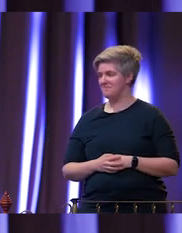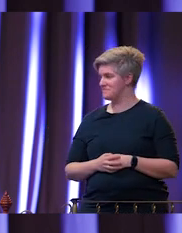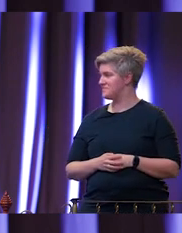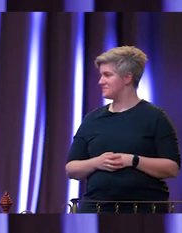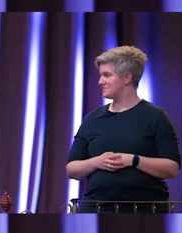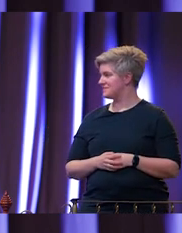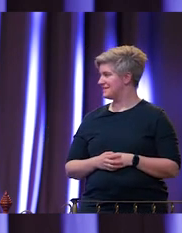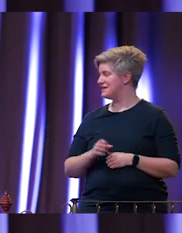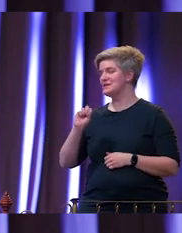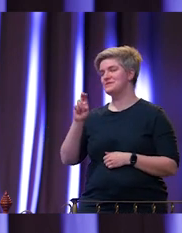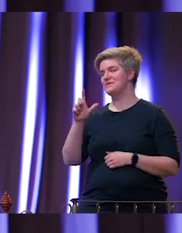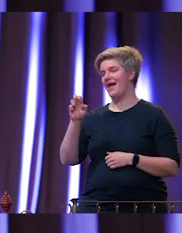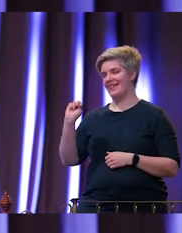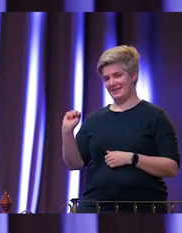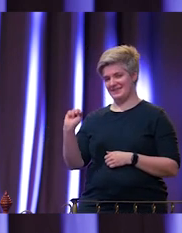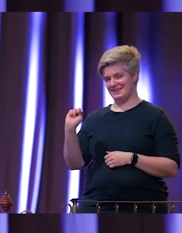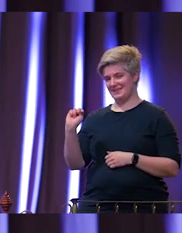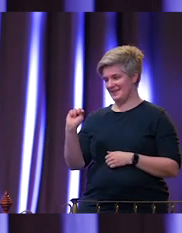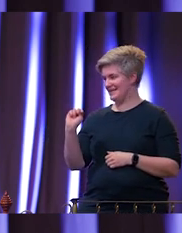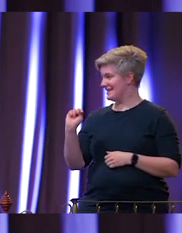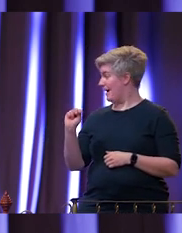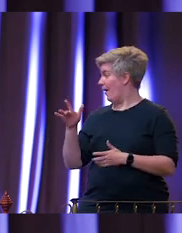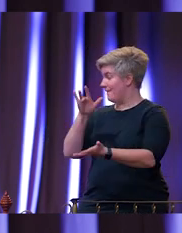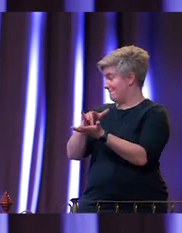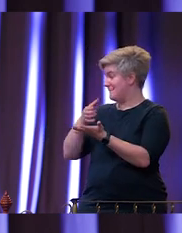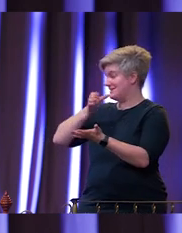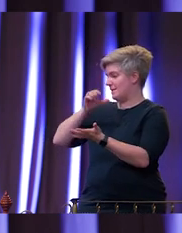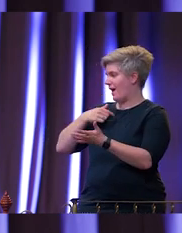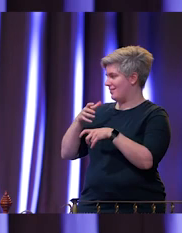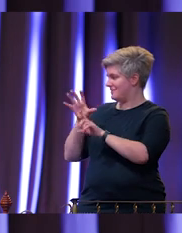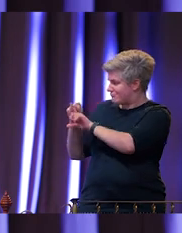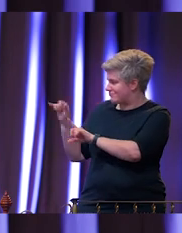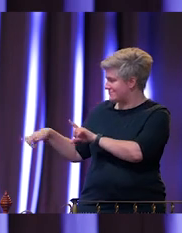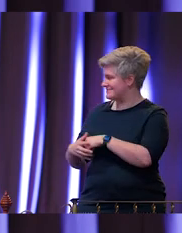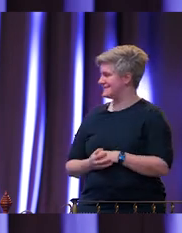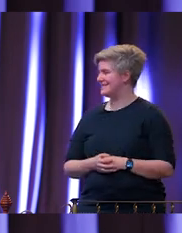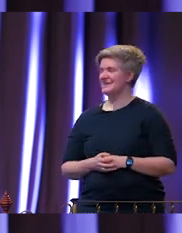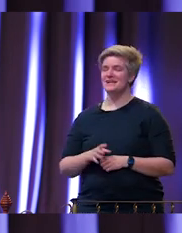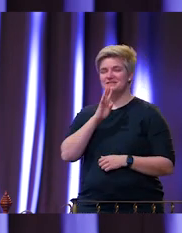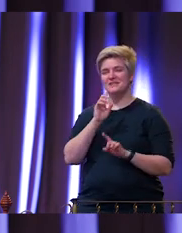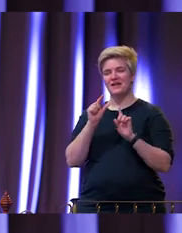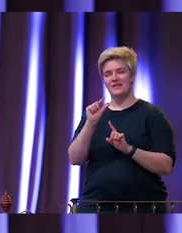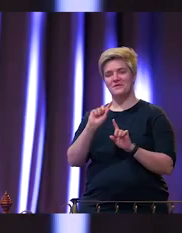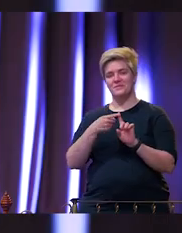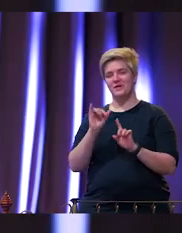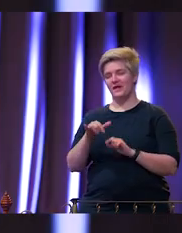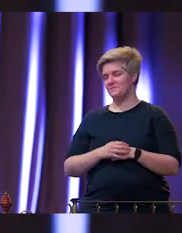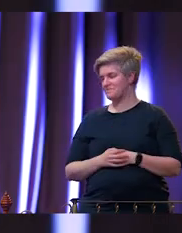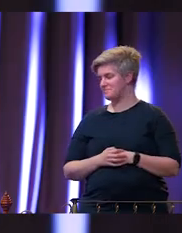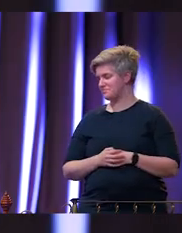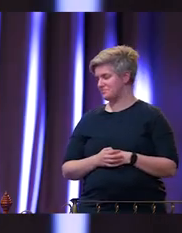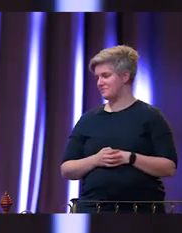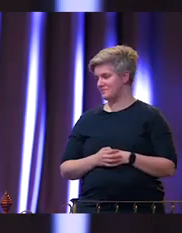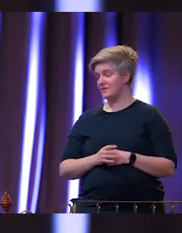Suellen, you want to talk? Yeah, let me get you mid-sip. That's what I like to do. Talk a little bit about Arts Work Fund. So